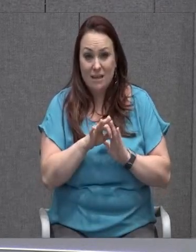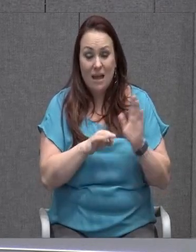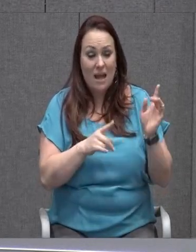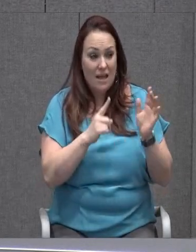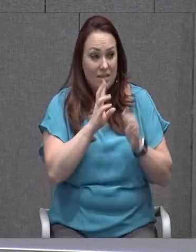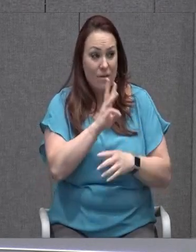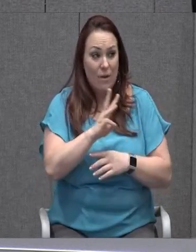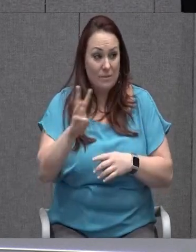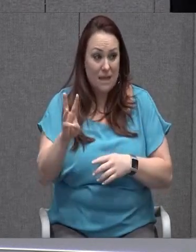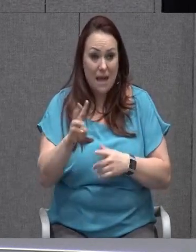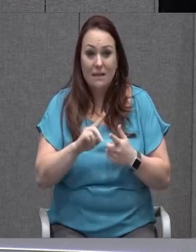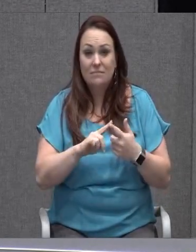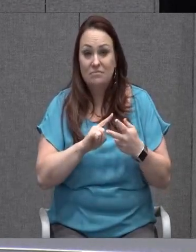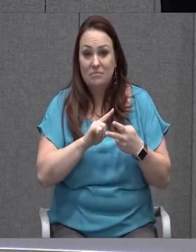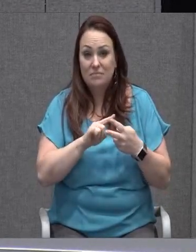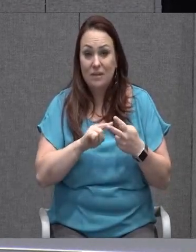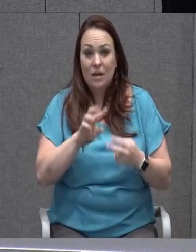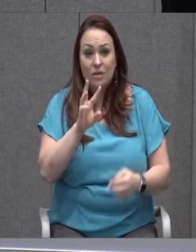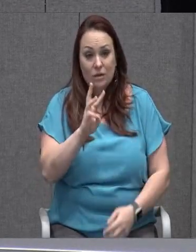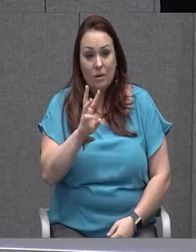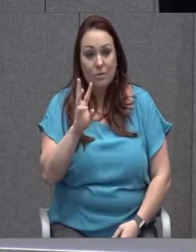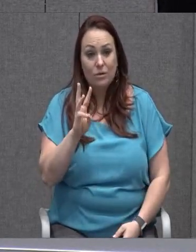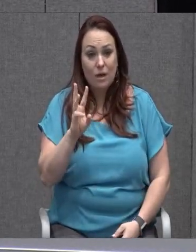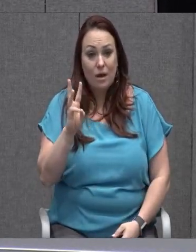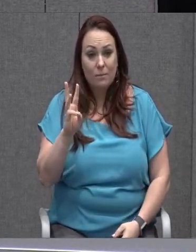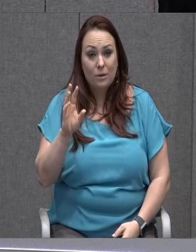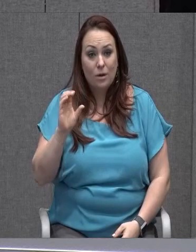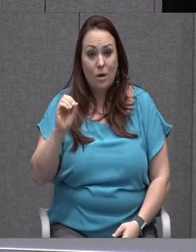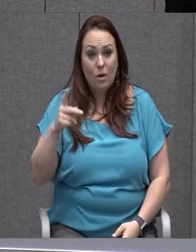this website right here,